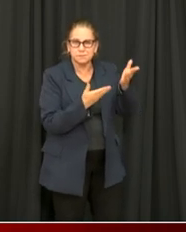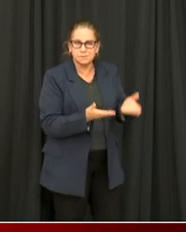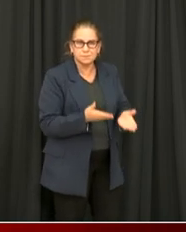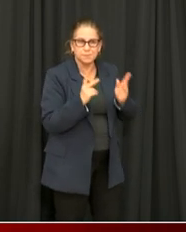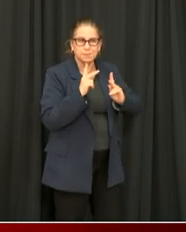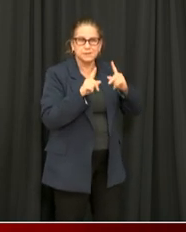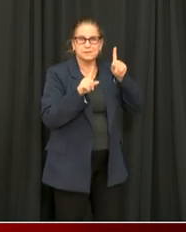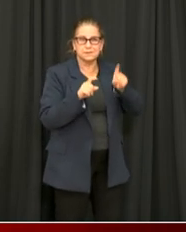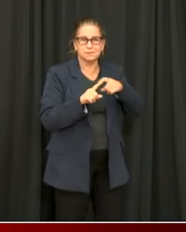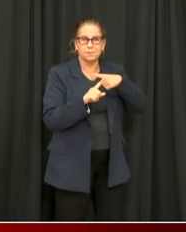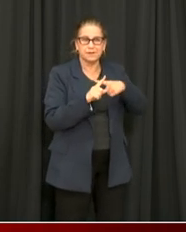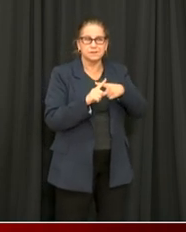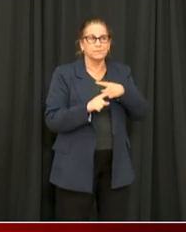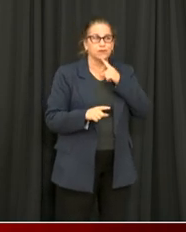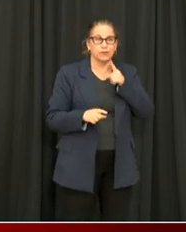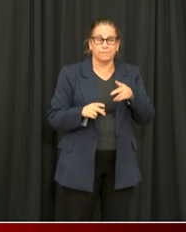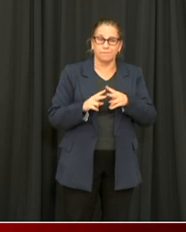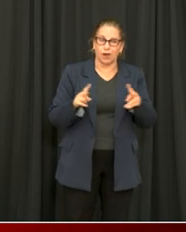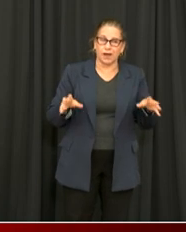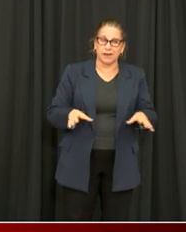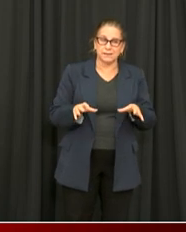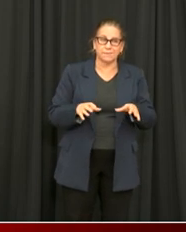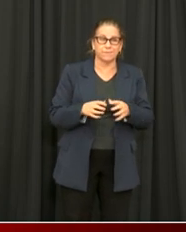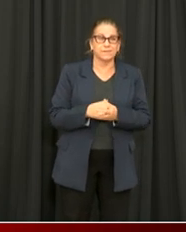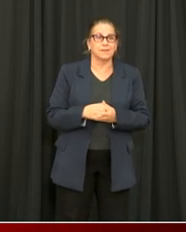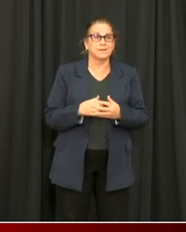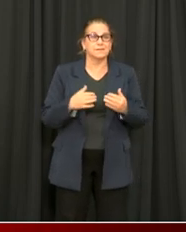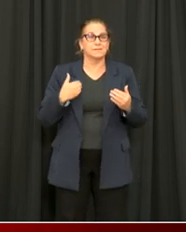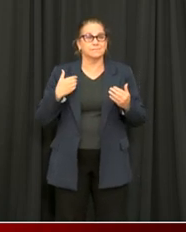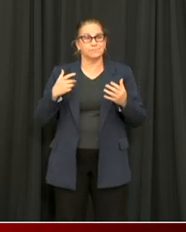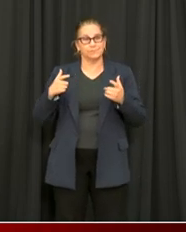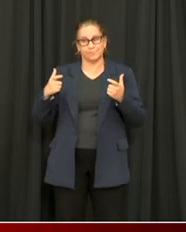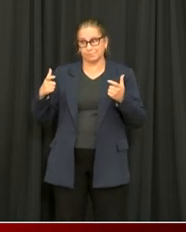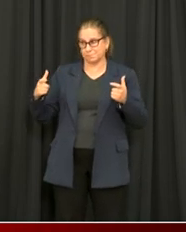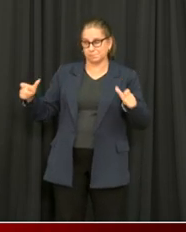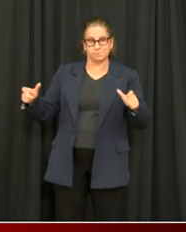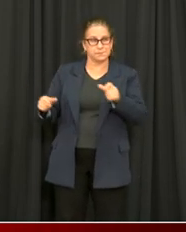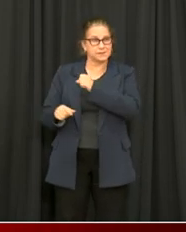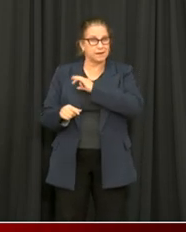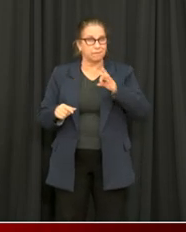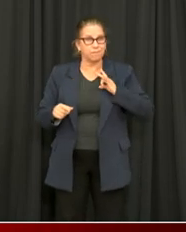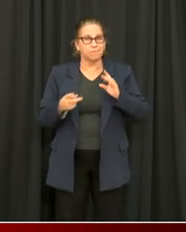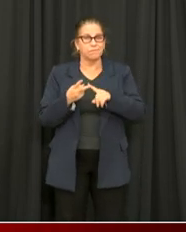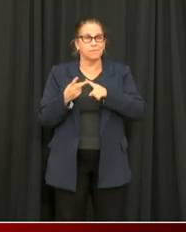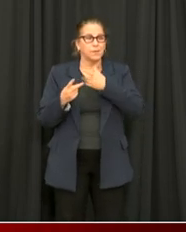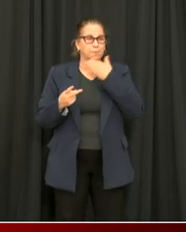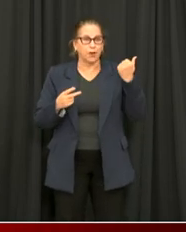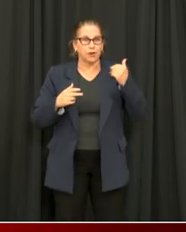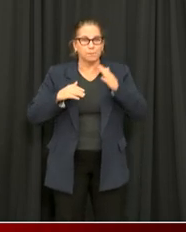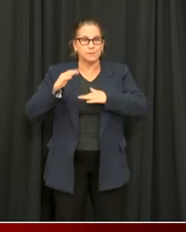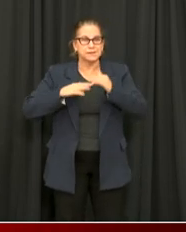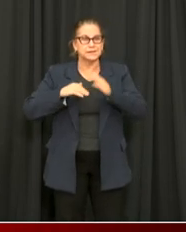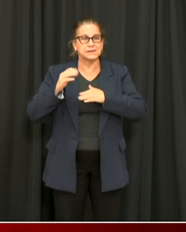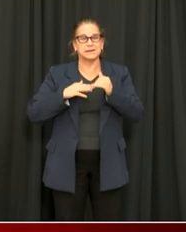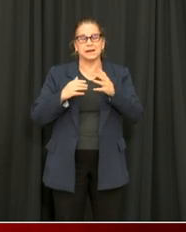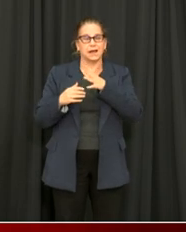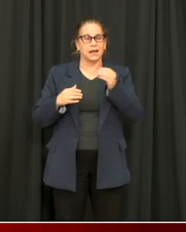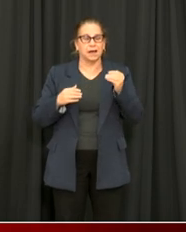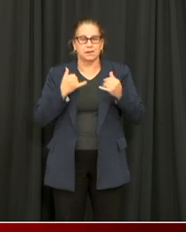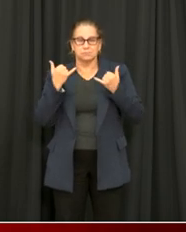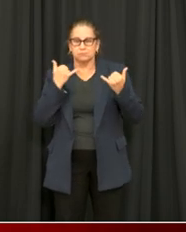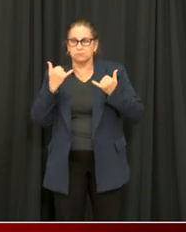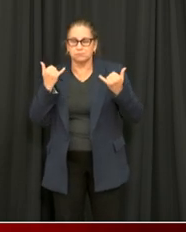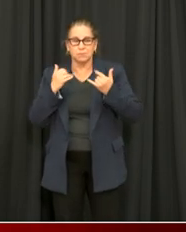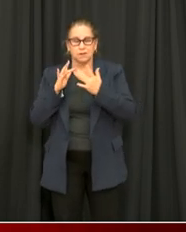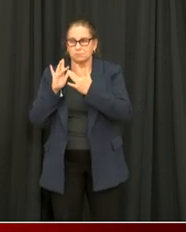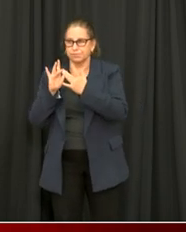be done. So now we're in a much better position moving forward to contact people within 1 day